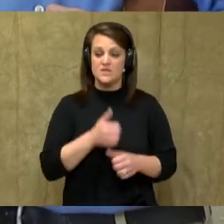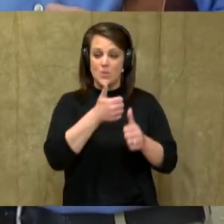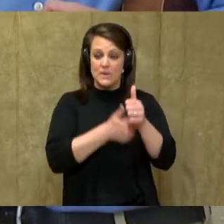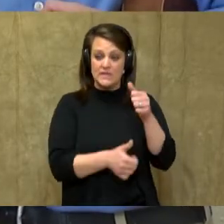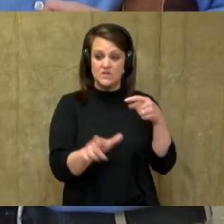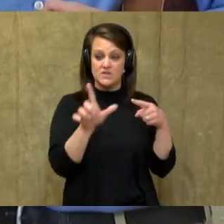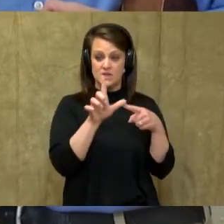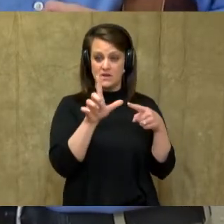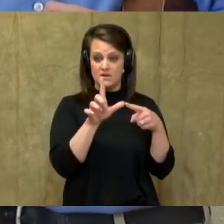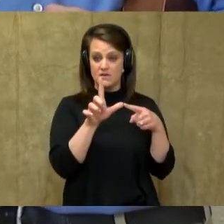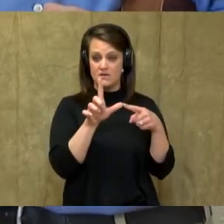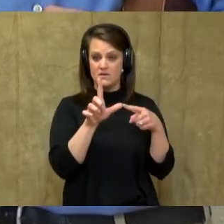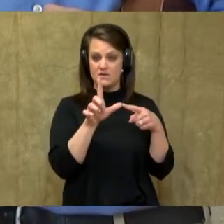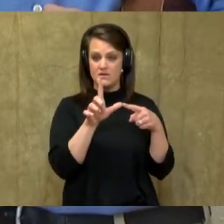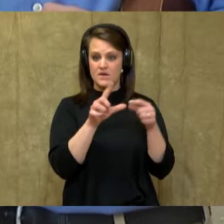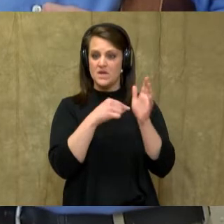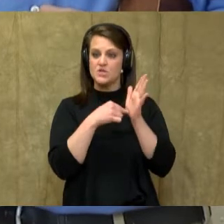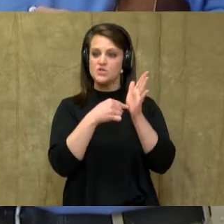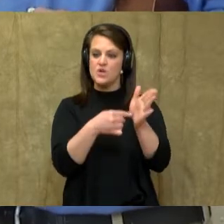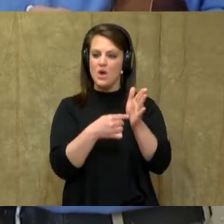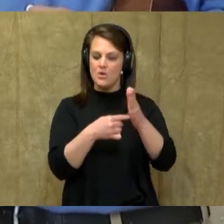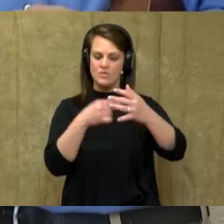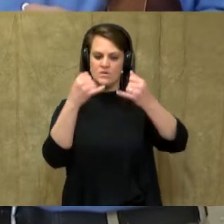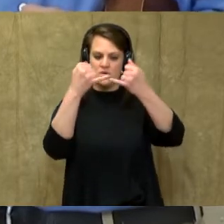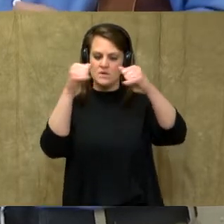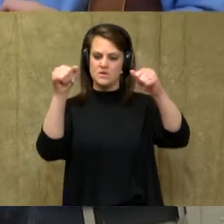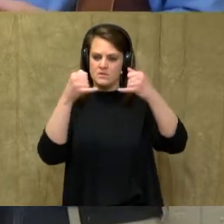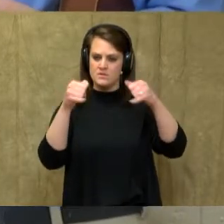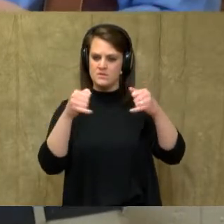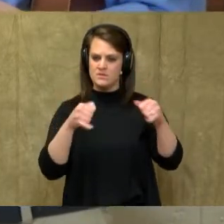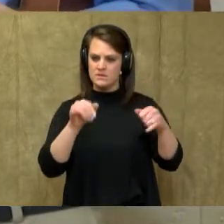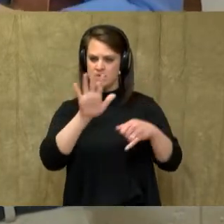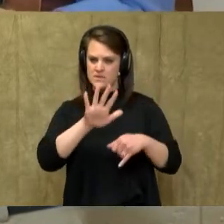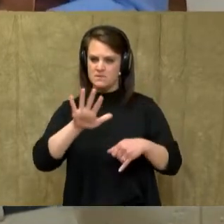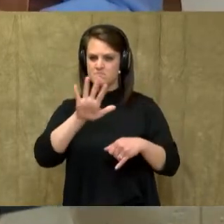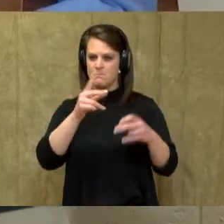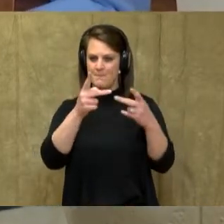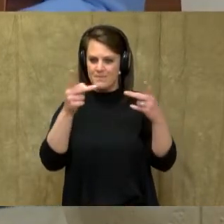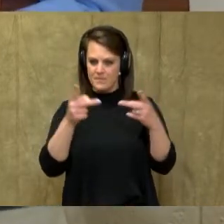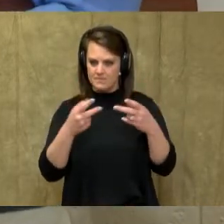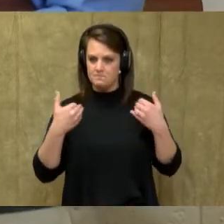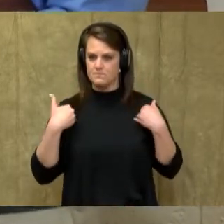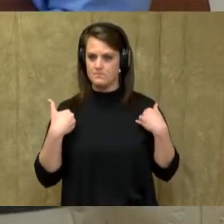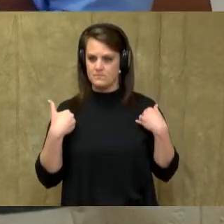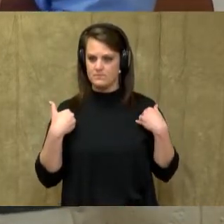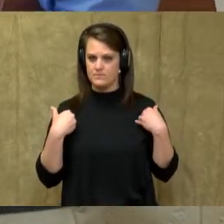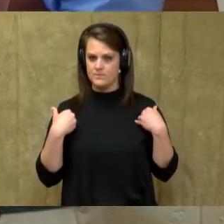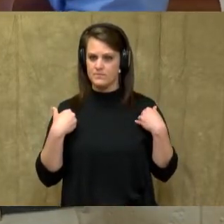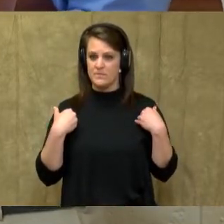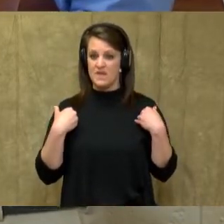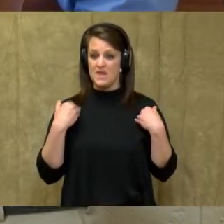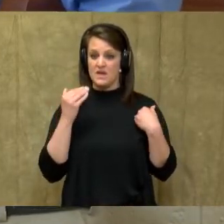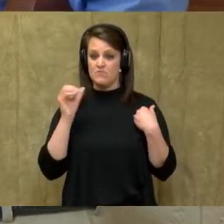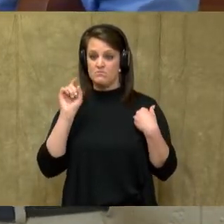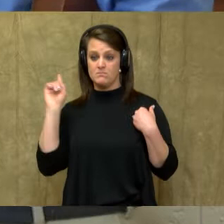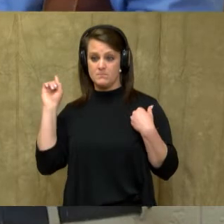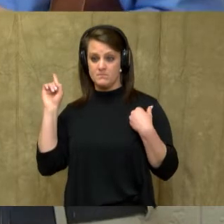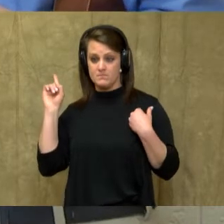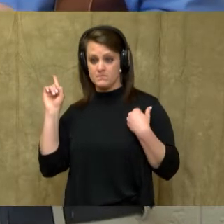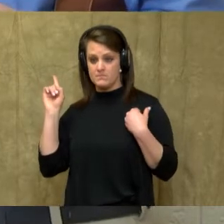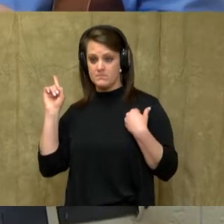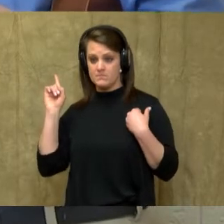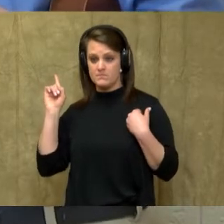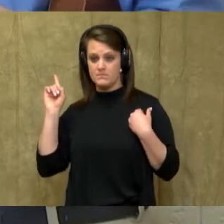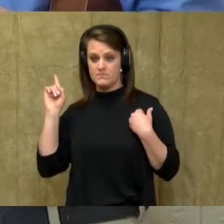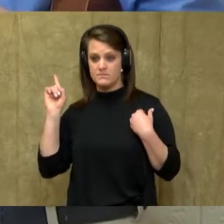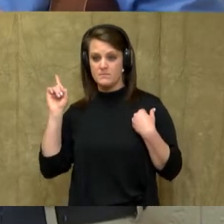letter is represented somewhere on the musical staff. Now, when we have a staff like this,